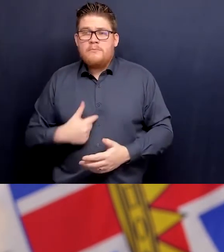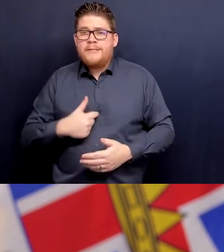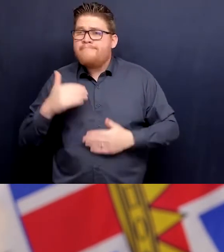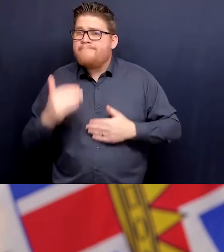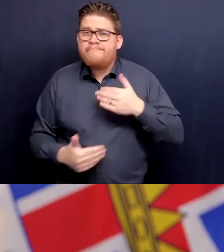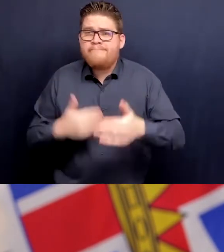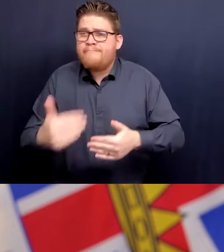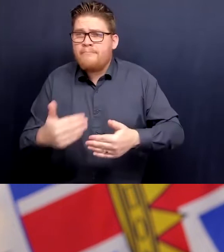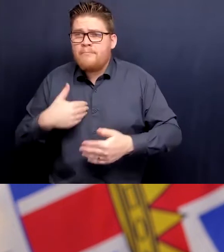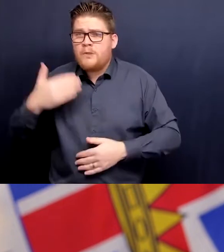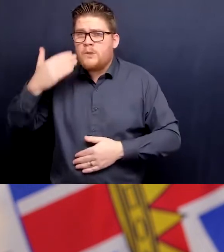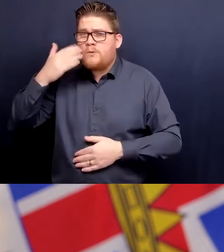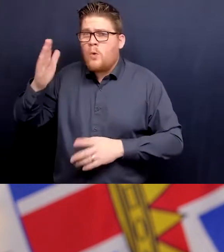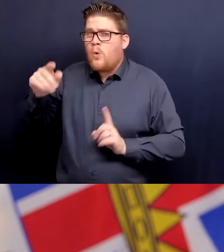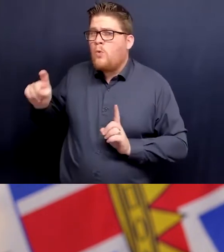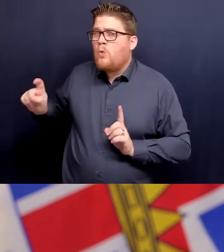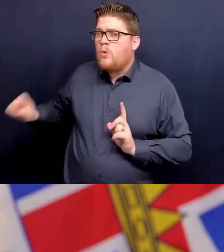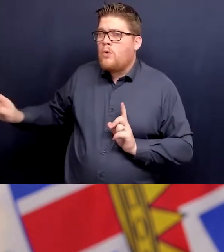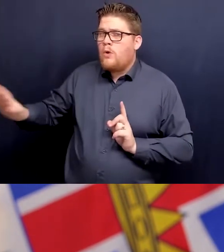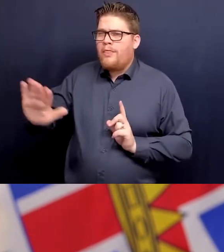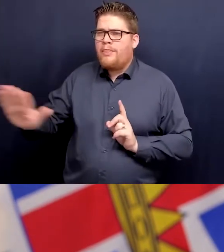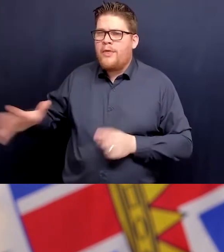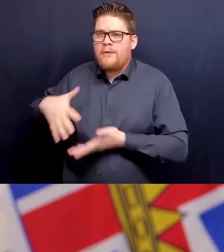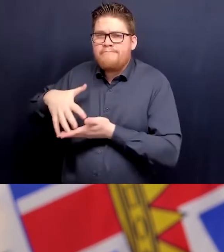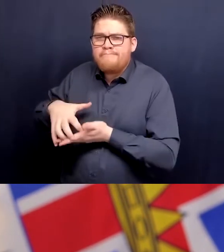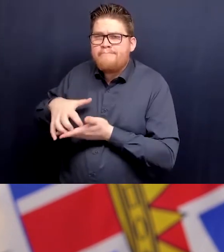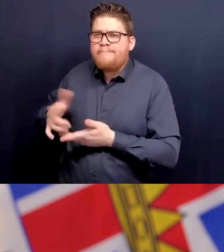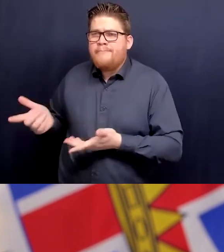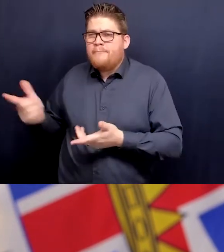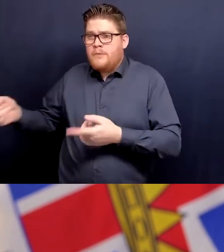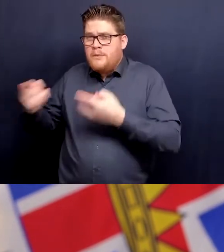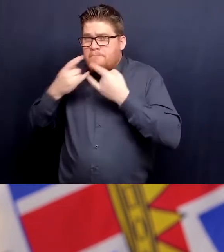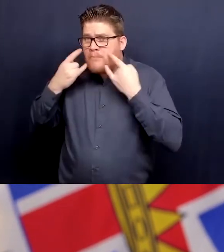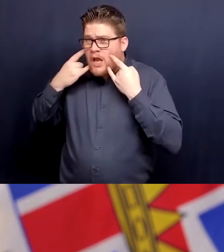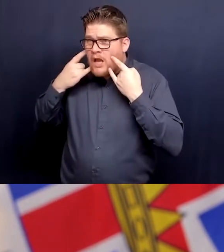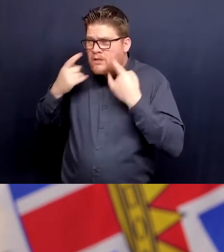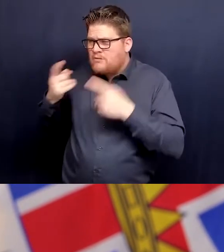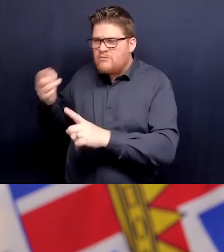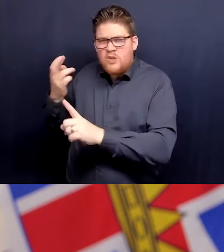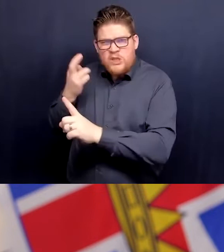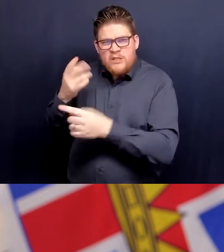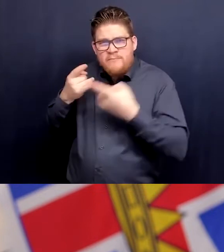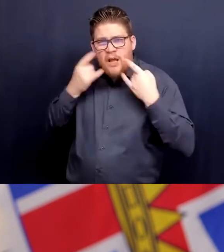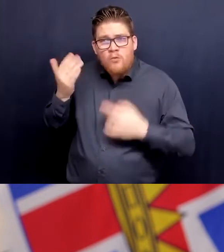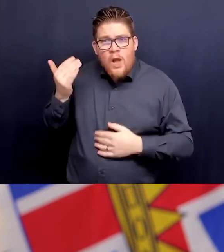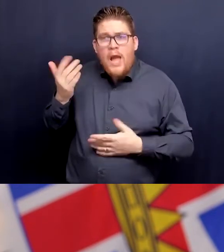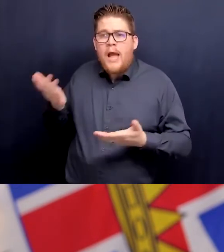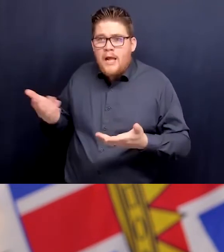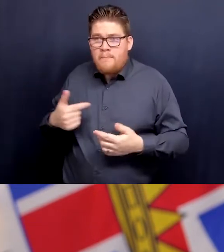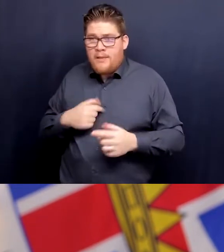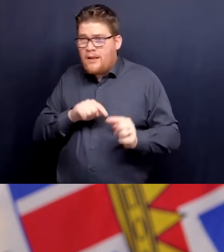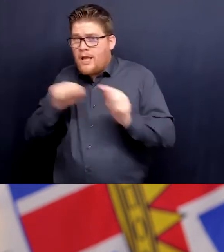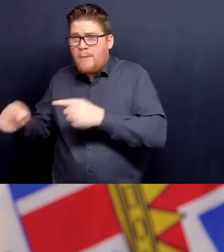why somebody may be wearing a mask. There's a reason why somebody may be asking us to wear a mask if we're coming to visit them, or